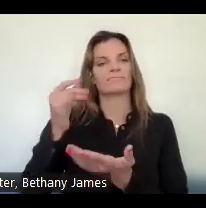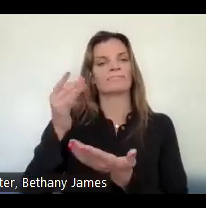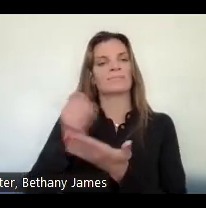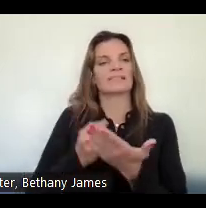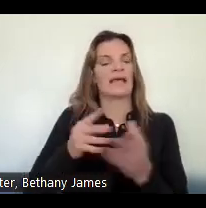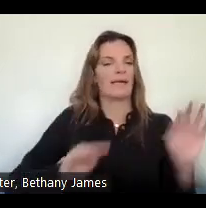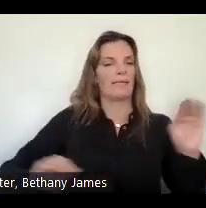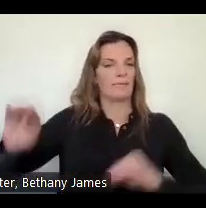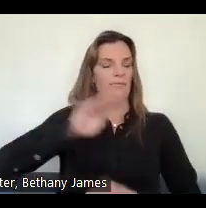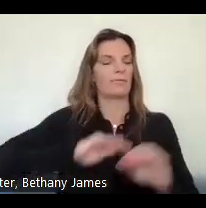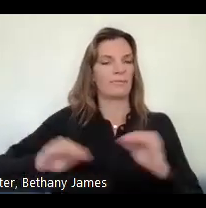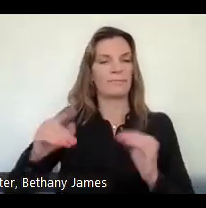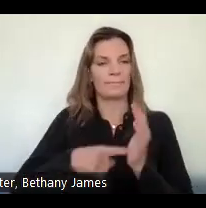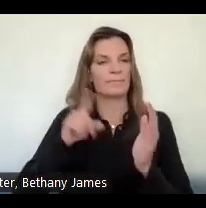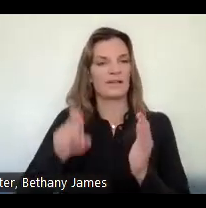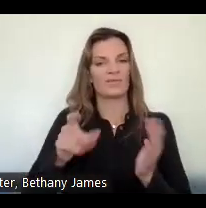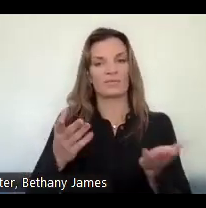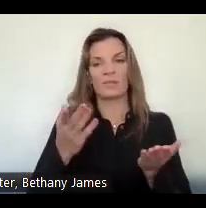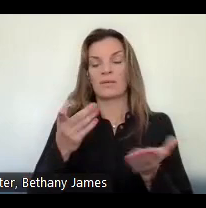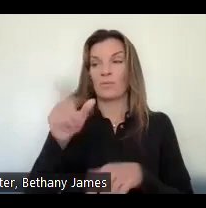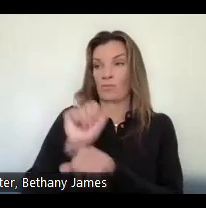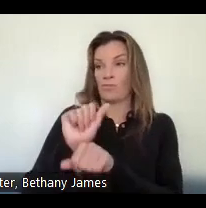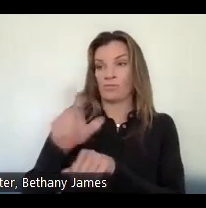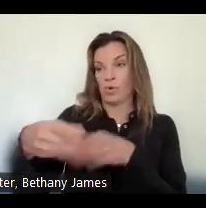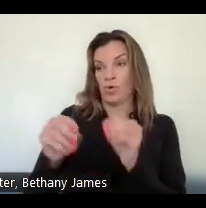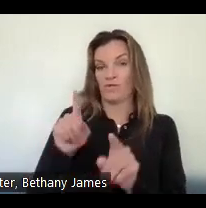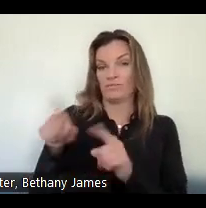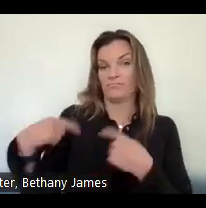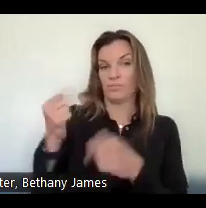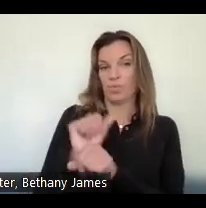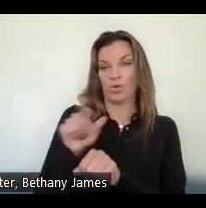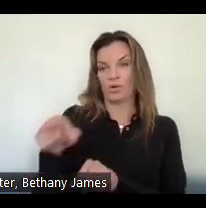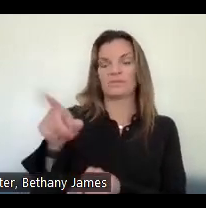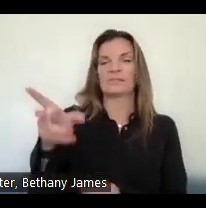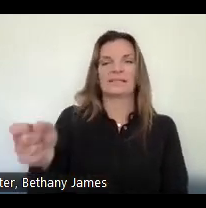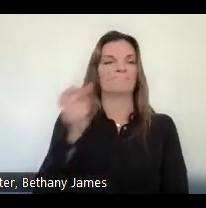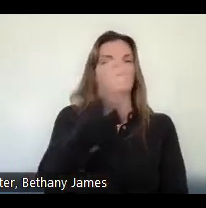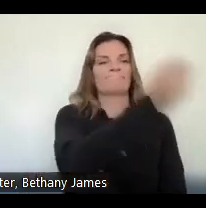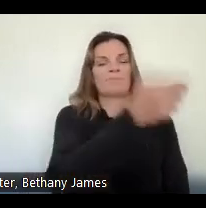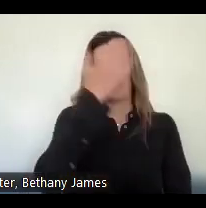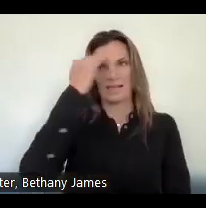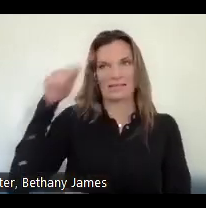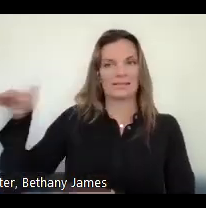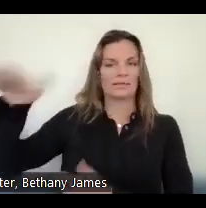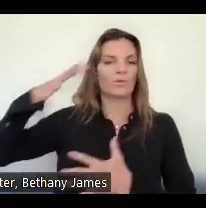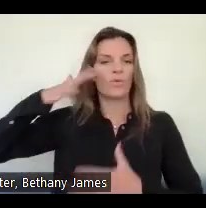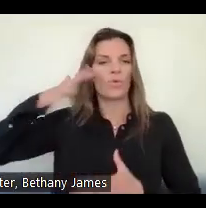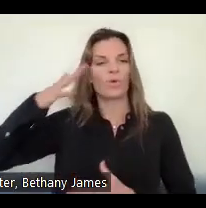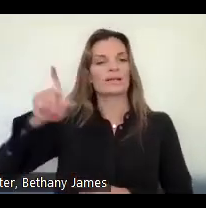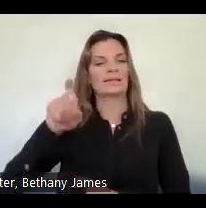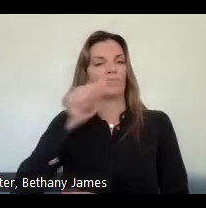be beneficial to relocate the employee's office or workspace away from loud background noise, maybe to a more private